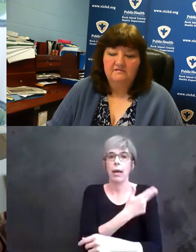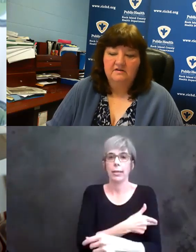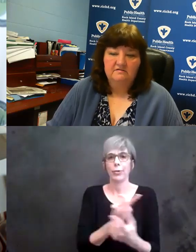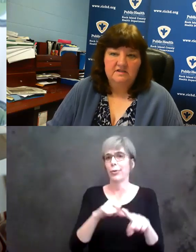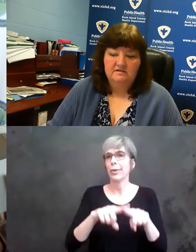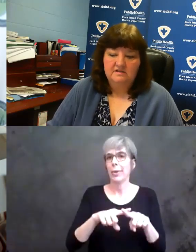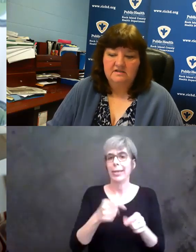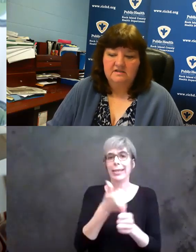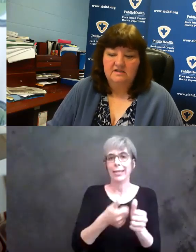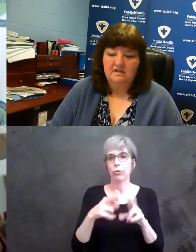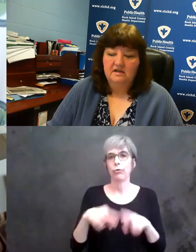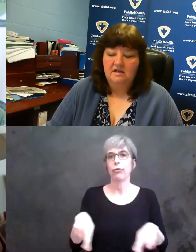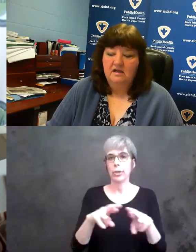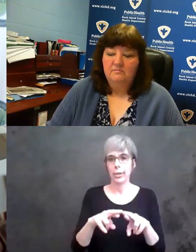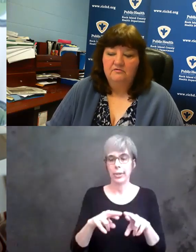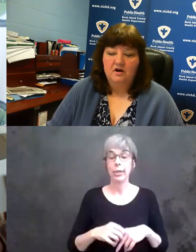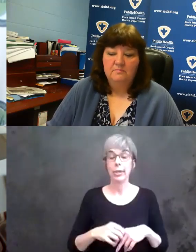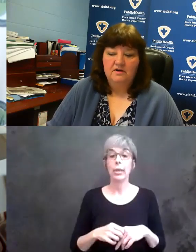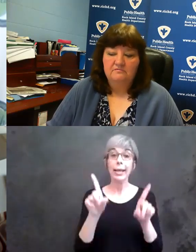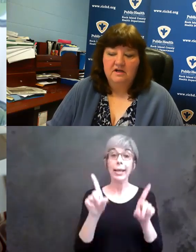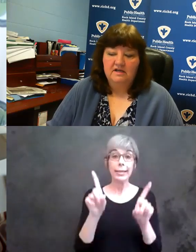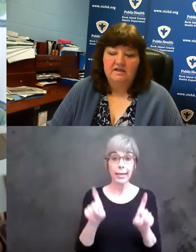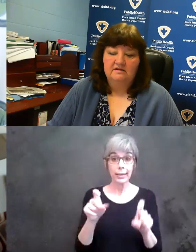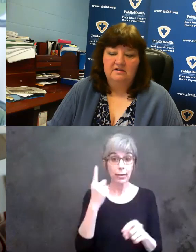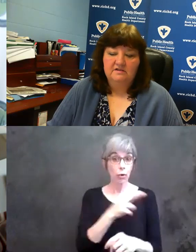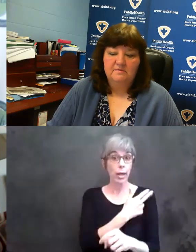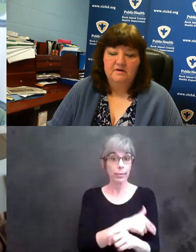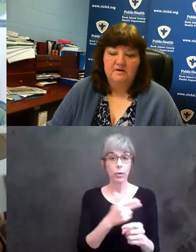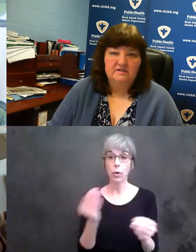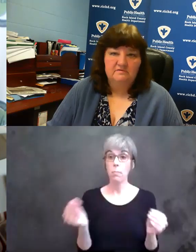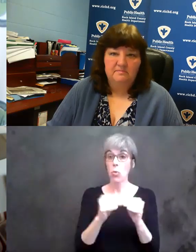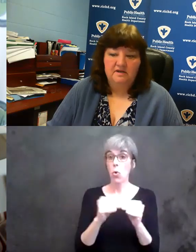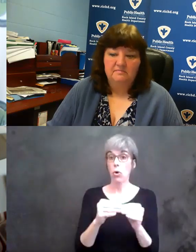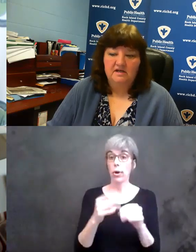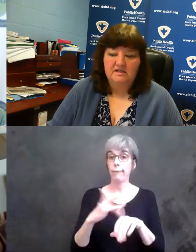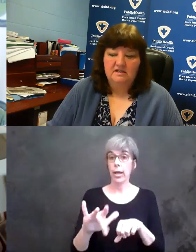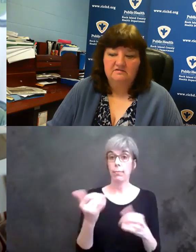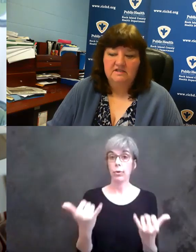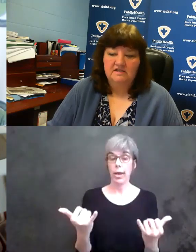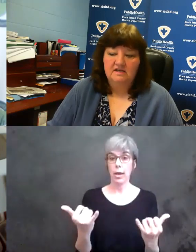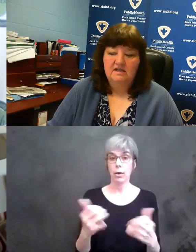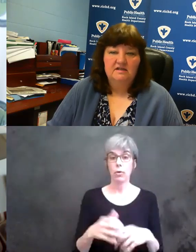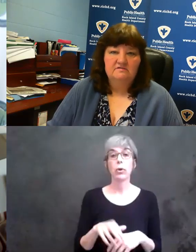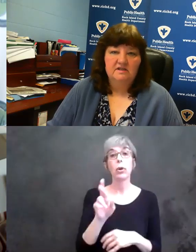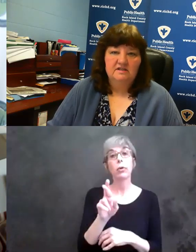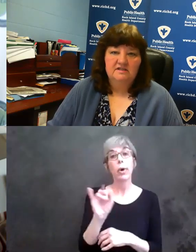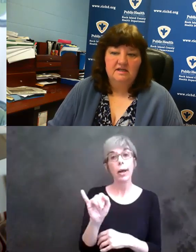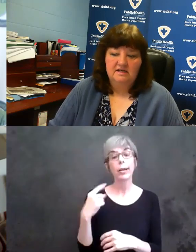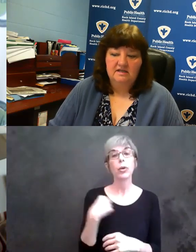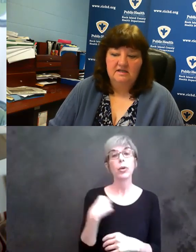health care have increased their testing. But for our part, Rock Island County Health Department is ramping up contact